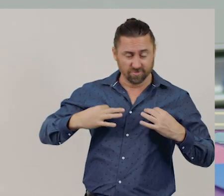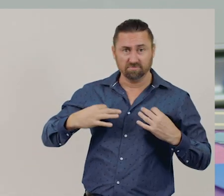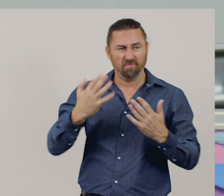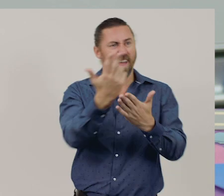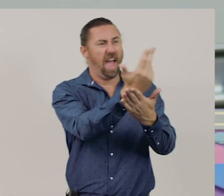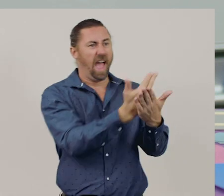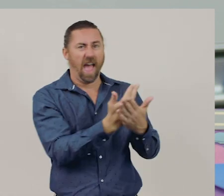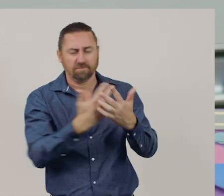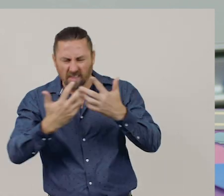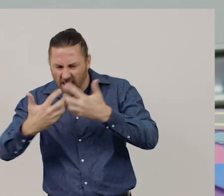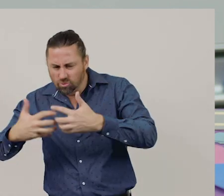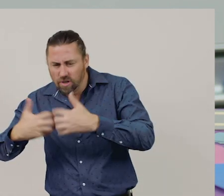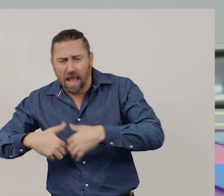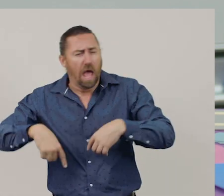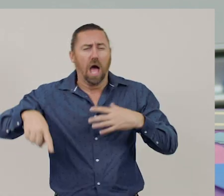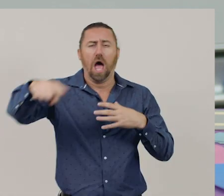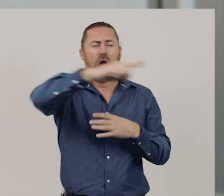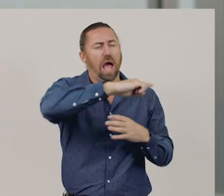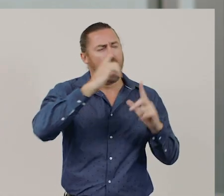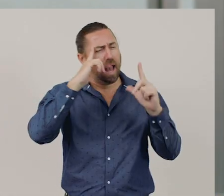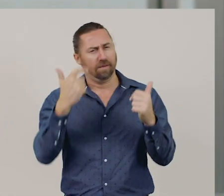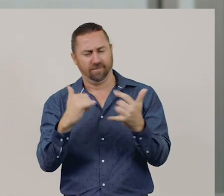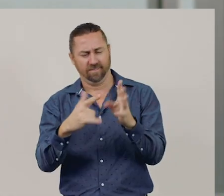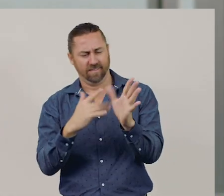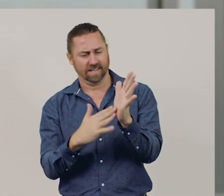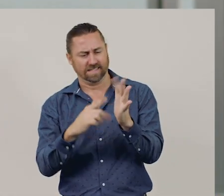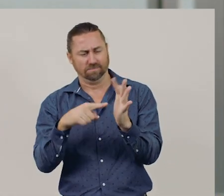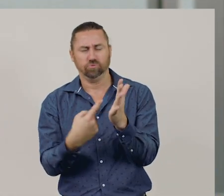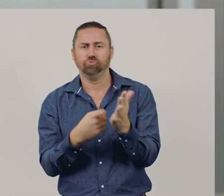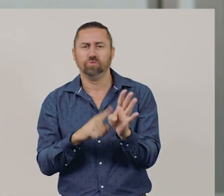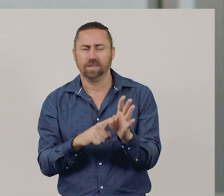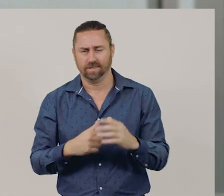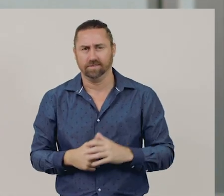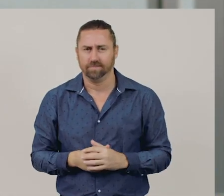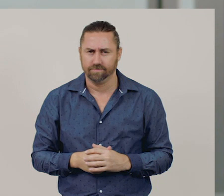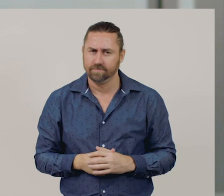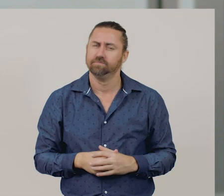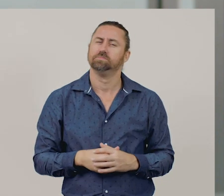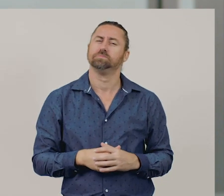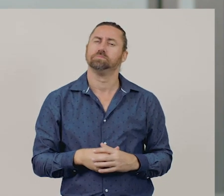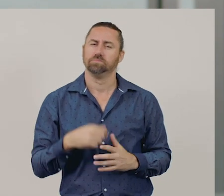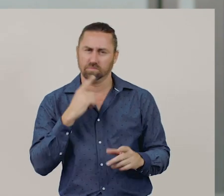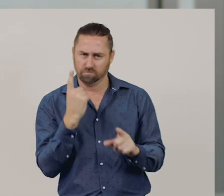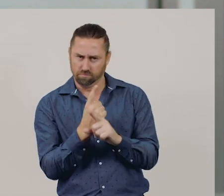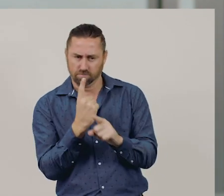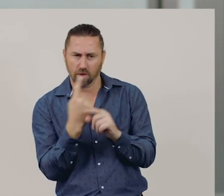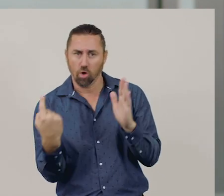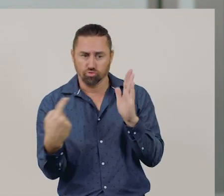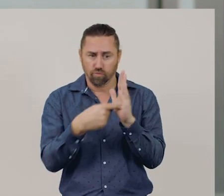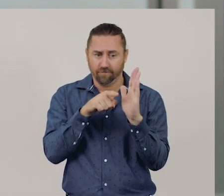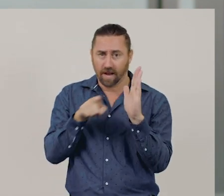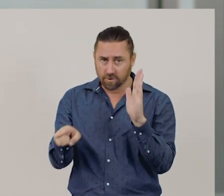artists, engineers, and many more. Today, we are going to investigate and design with reflection